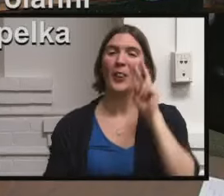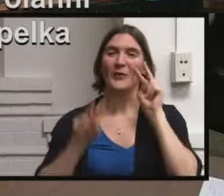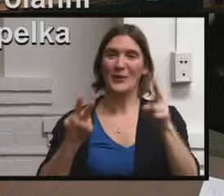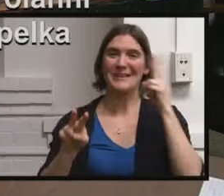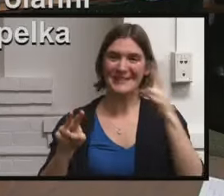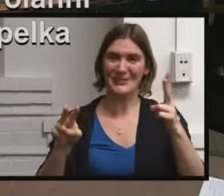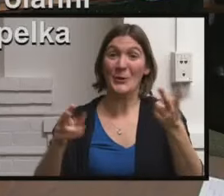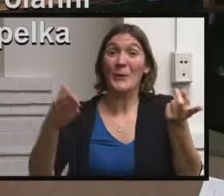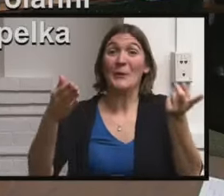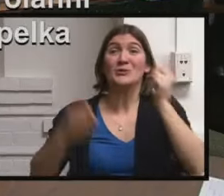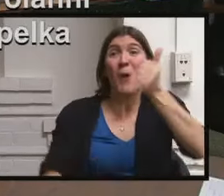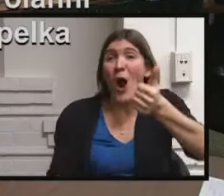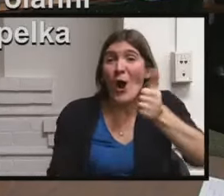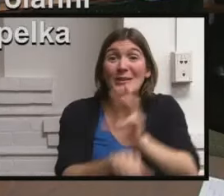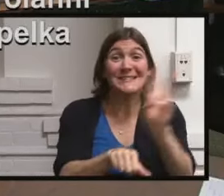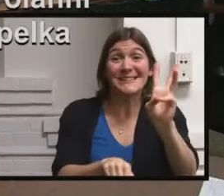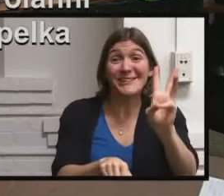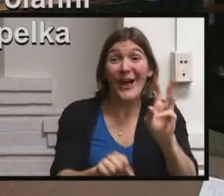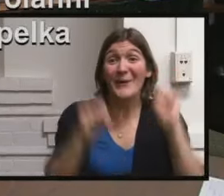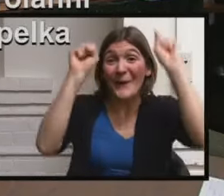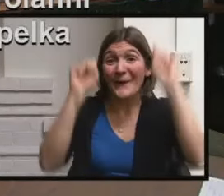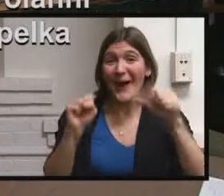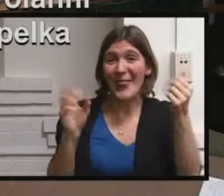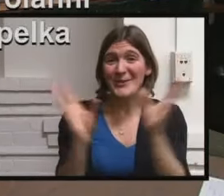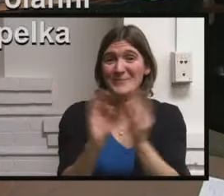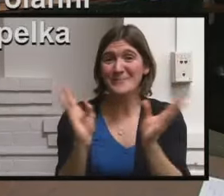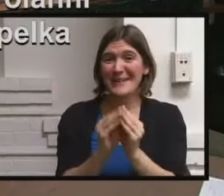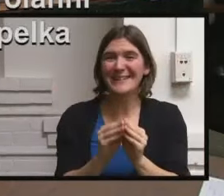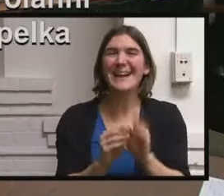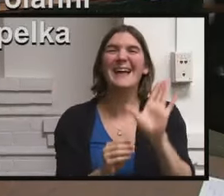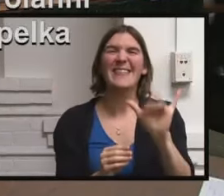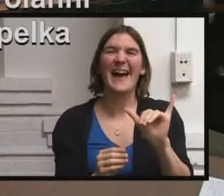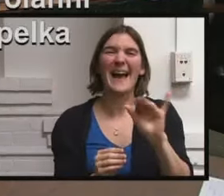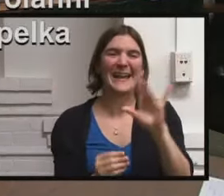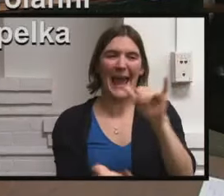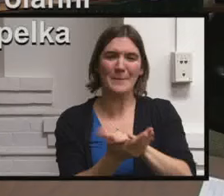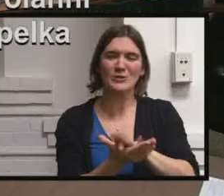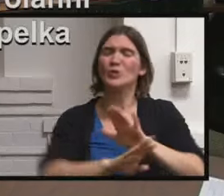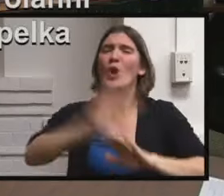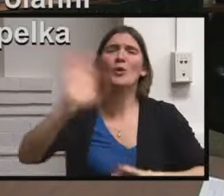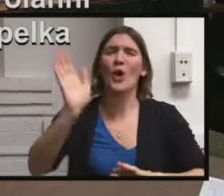forward to seeing you all tomorrow at 6 o'clock at Academy School no, Gym.